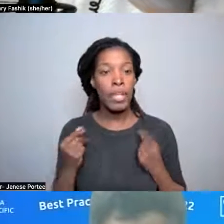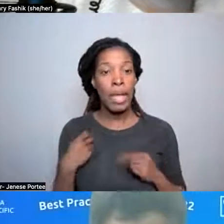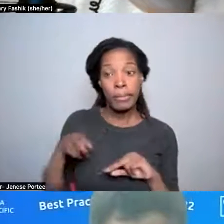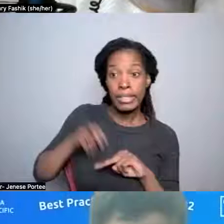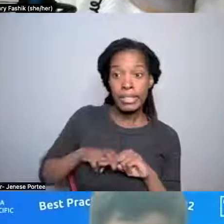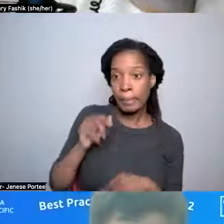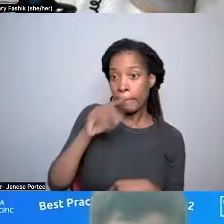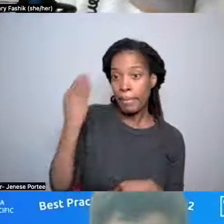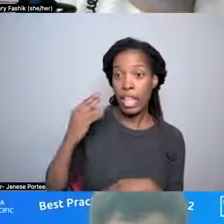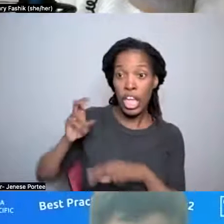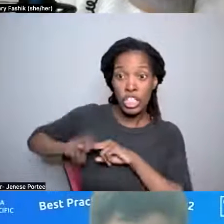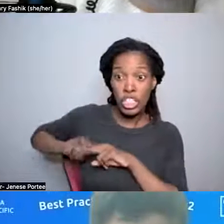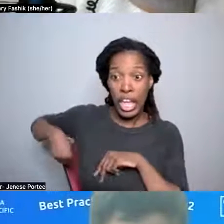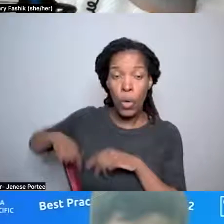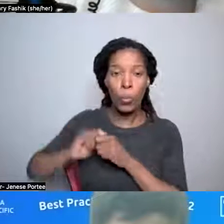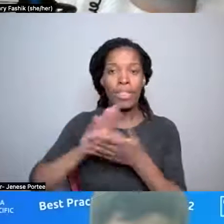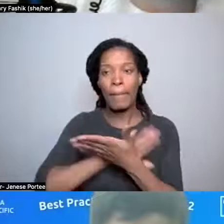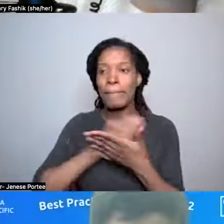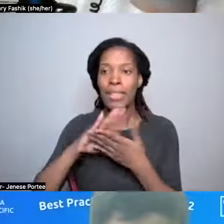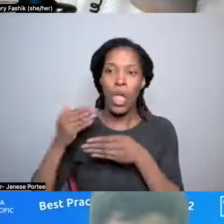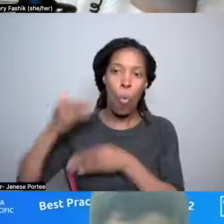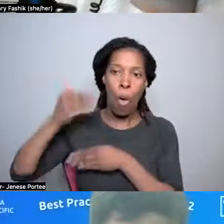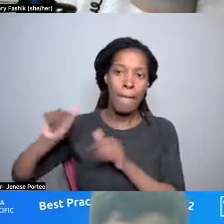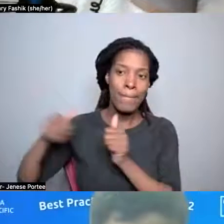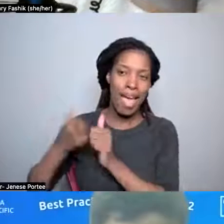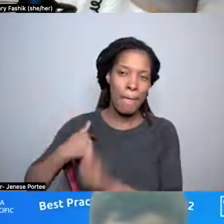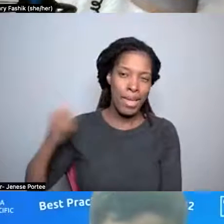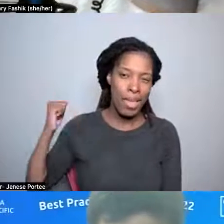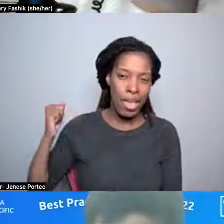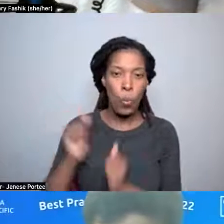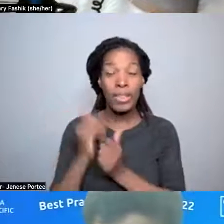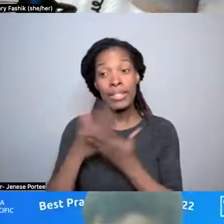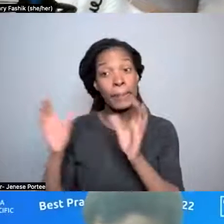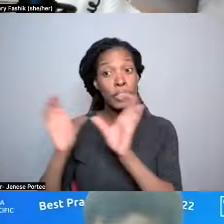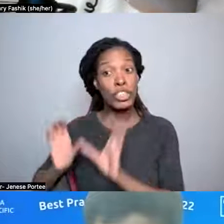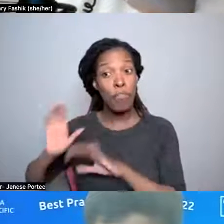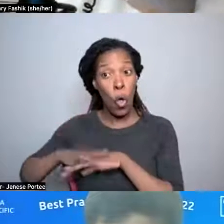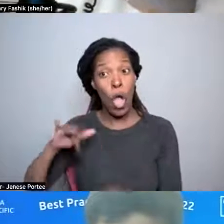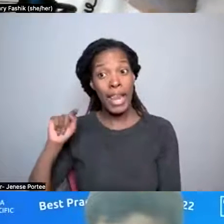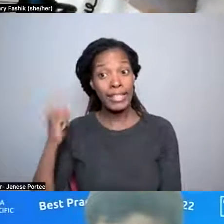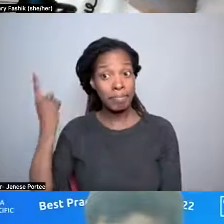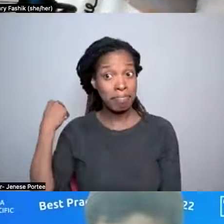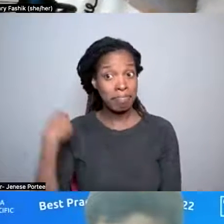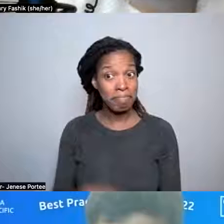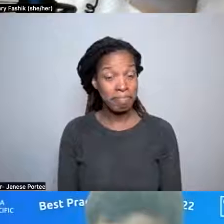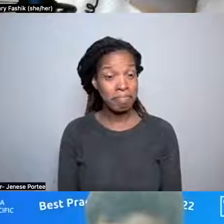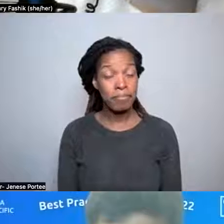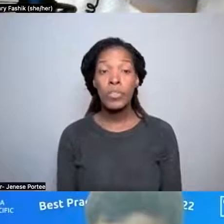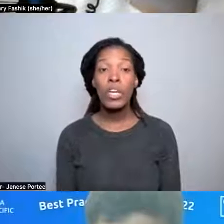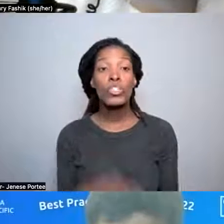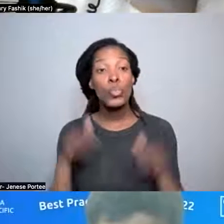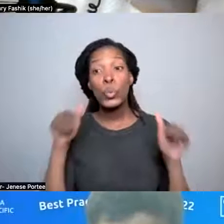office chair with a plain wall behind me, which has some certificates on it. So to